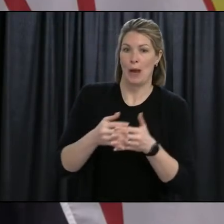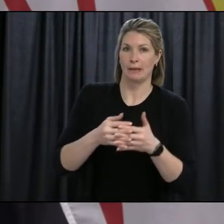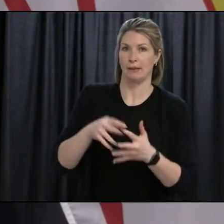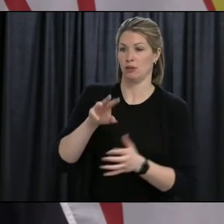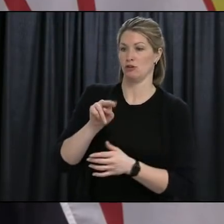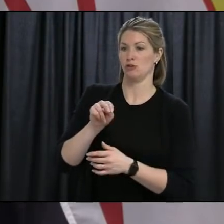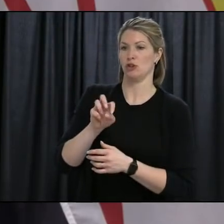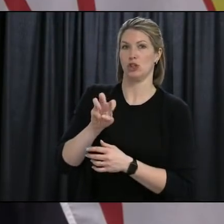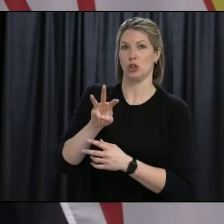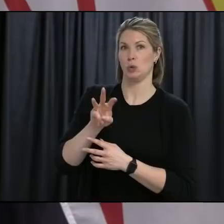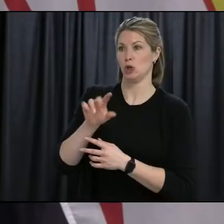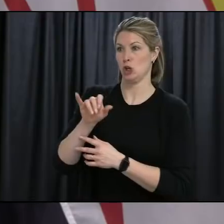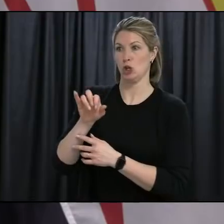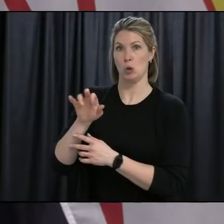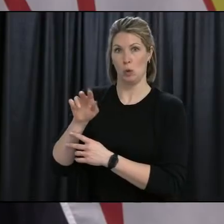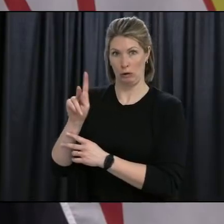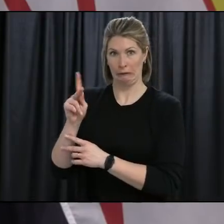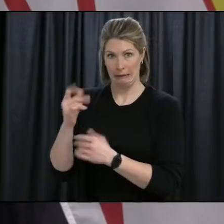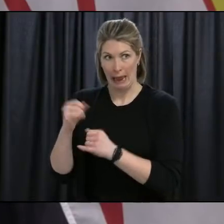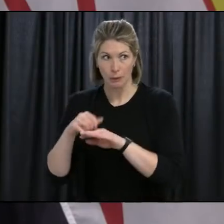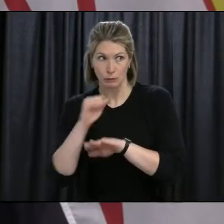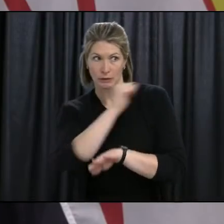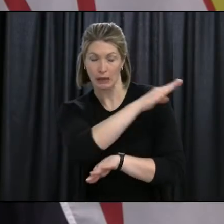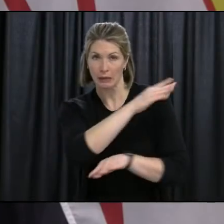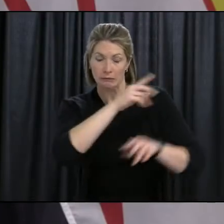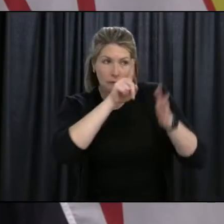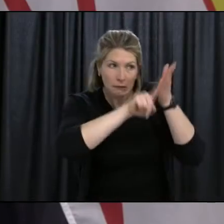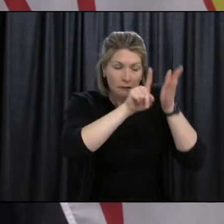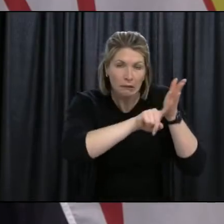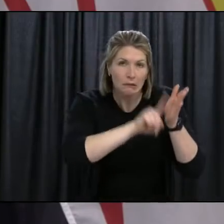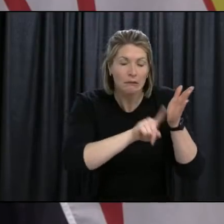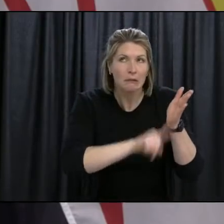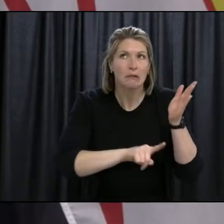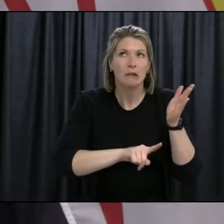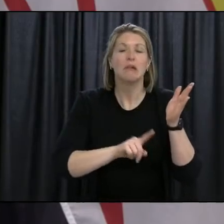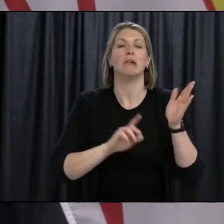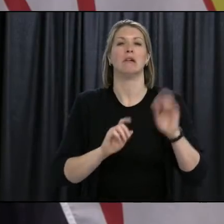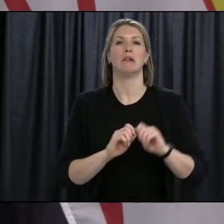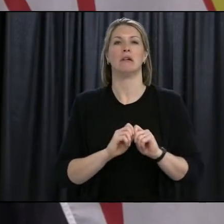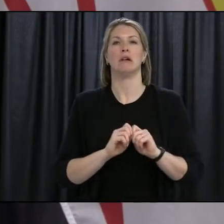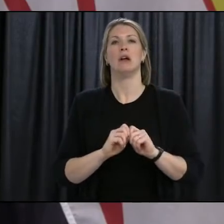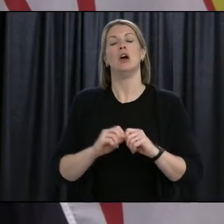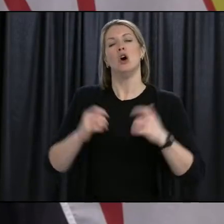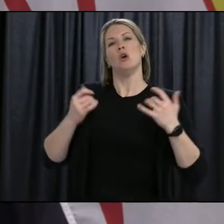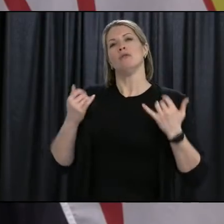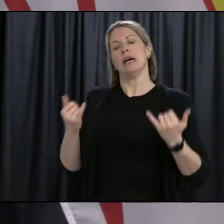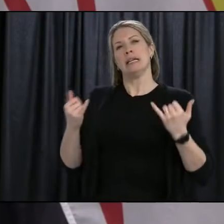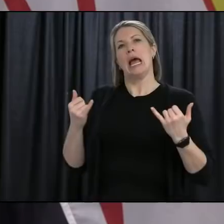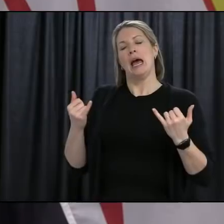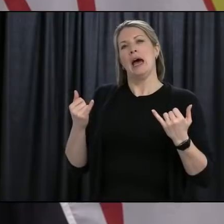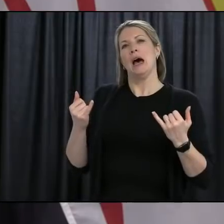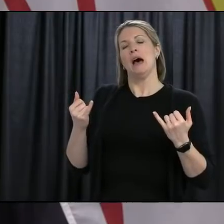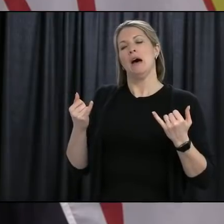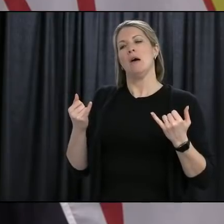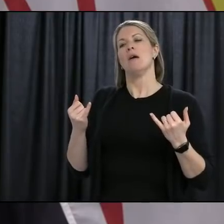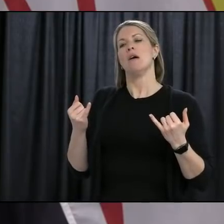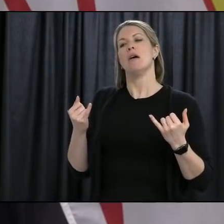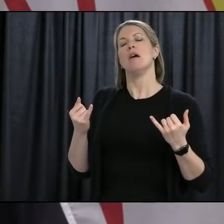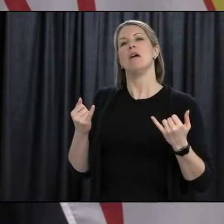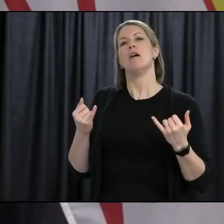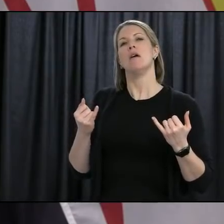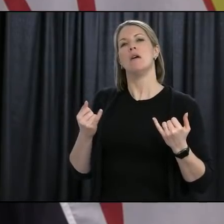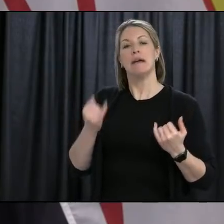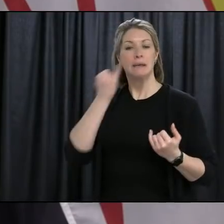looks at is the genetic makeup of the virus that is being sent. So it's not looking specifically